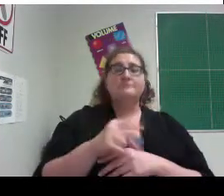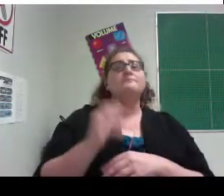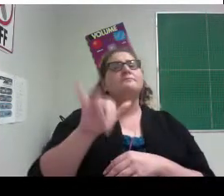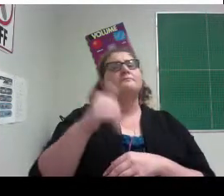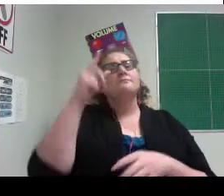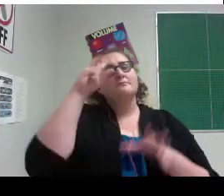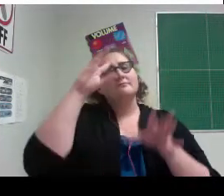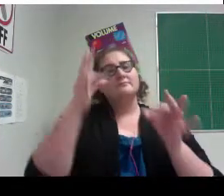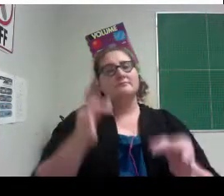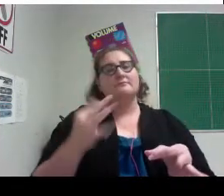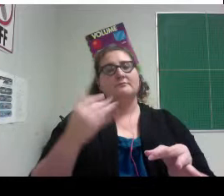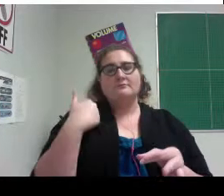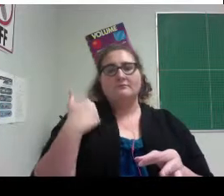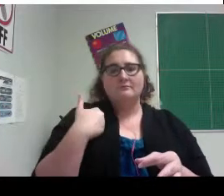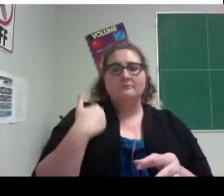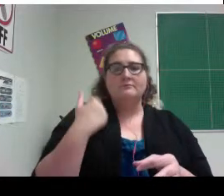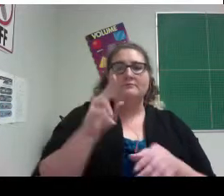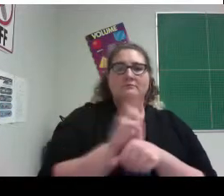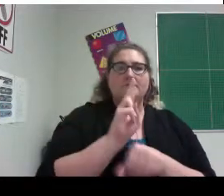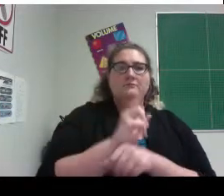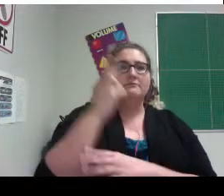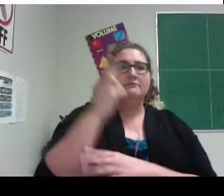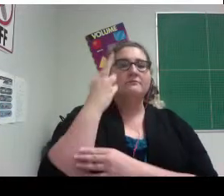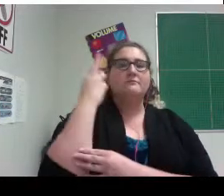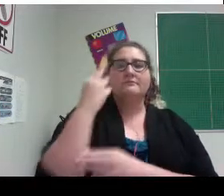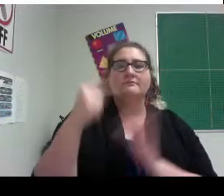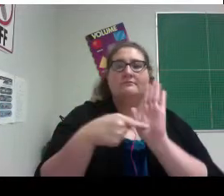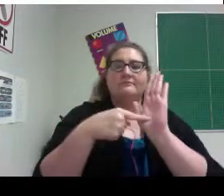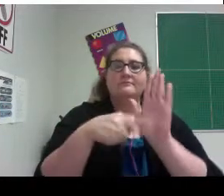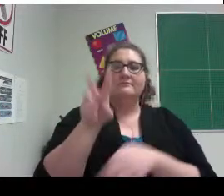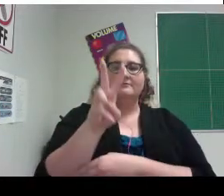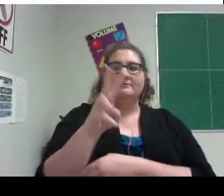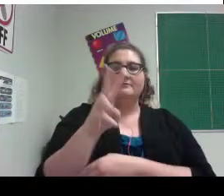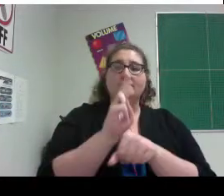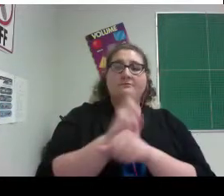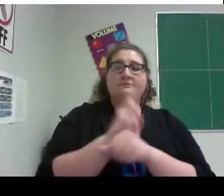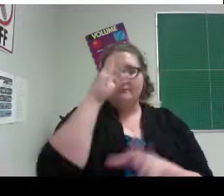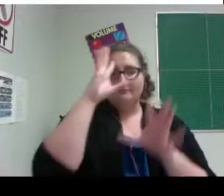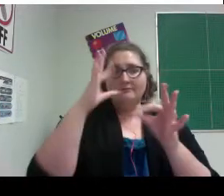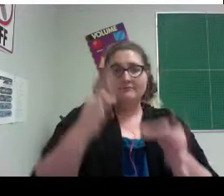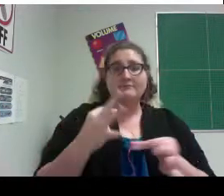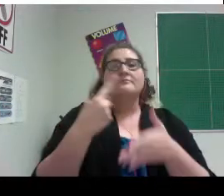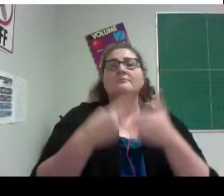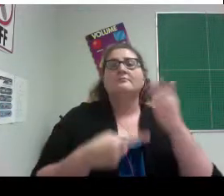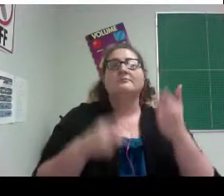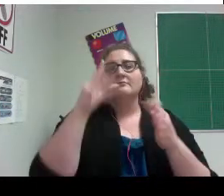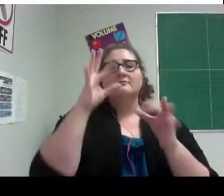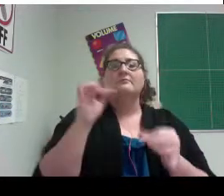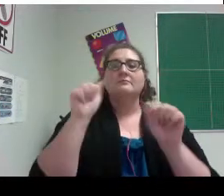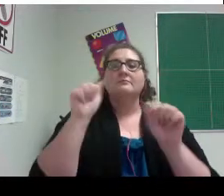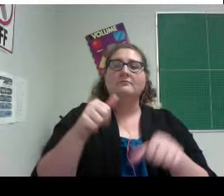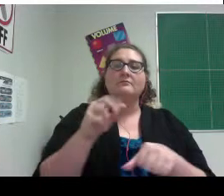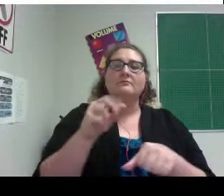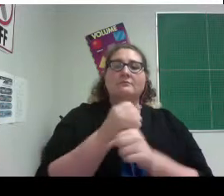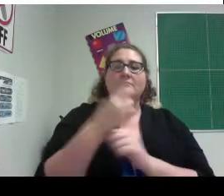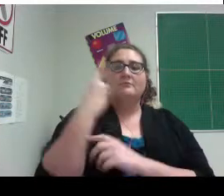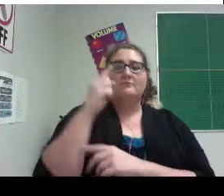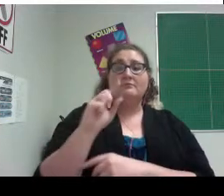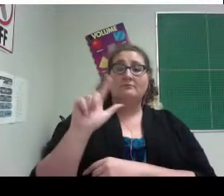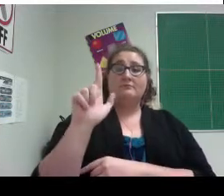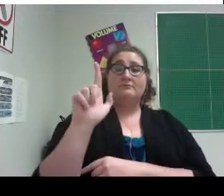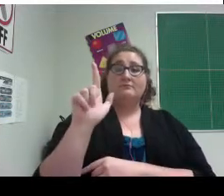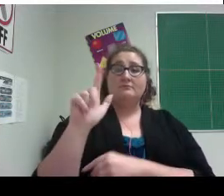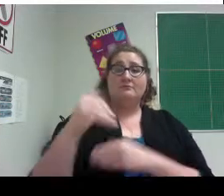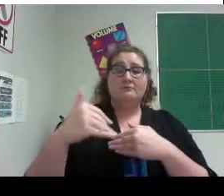Example 2. A conjecture is a conclusion you reach by using inductive reasoning. Example 2, it says, using inductive reasoning, what conjecture can you make about the